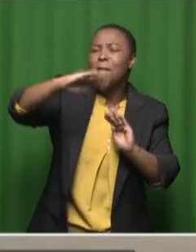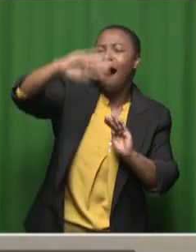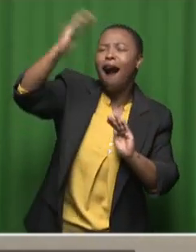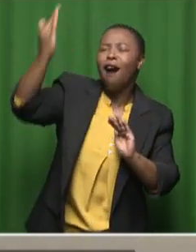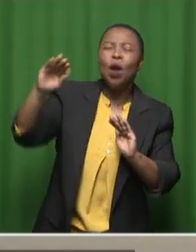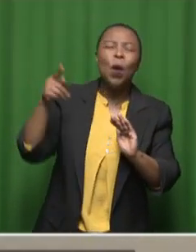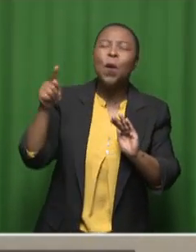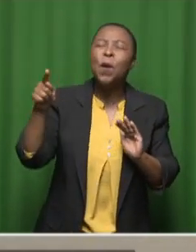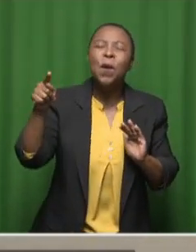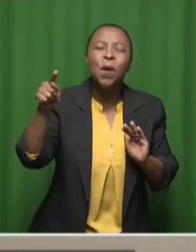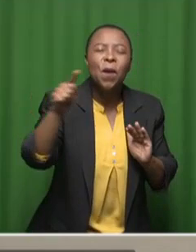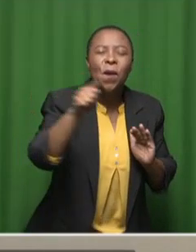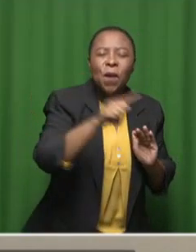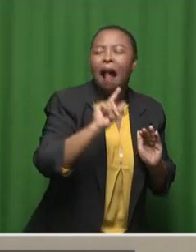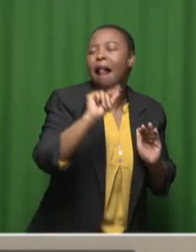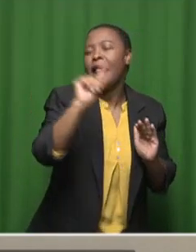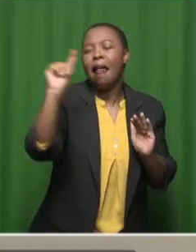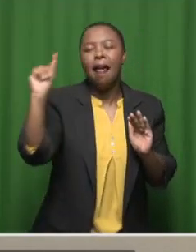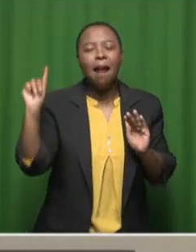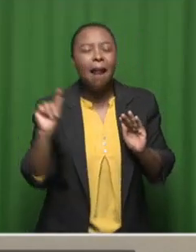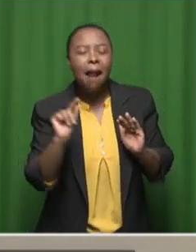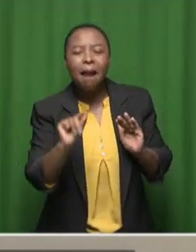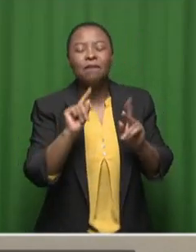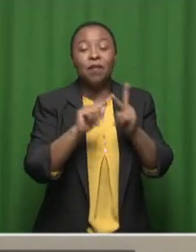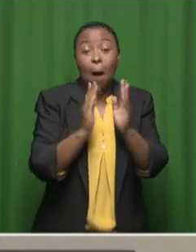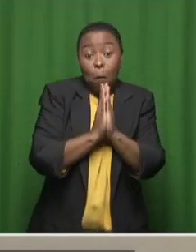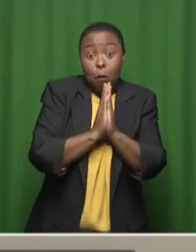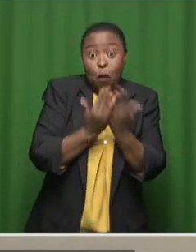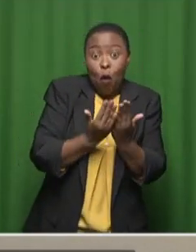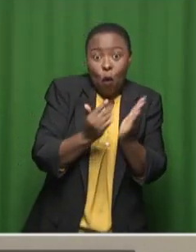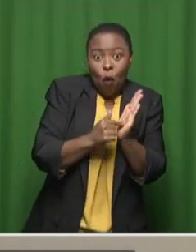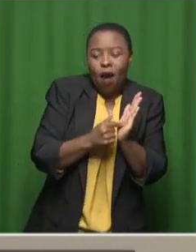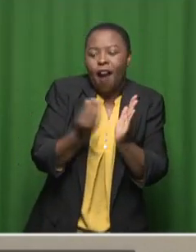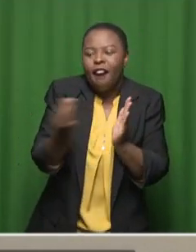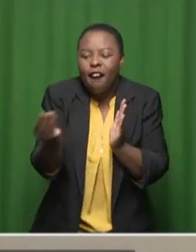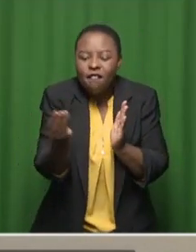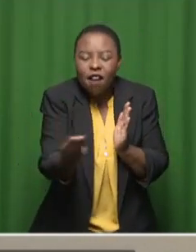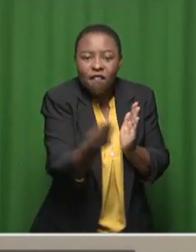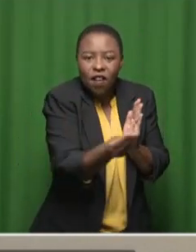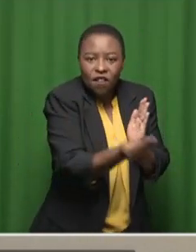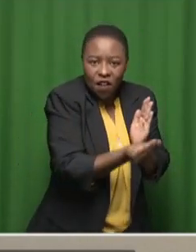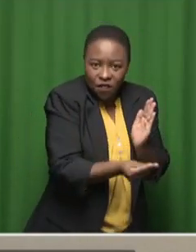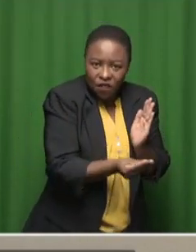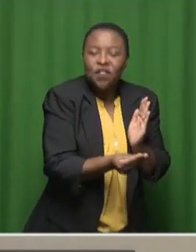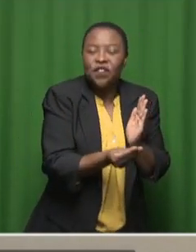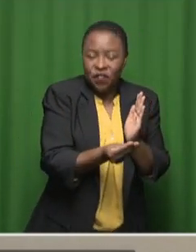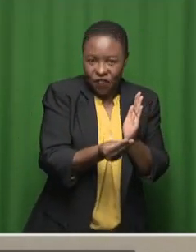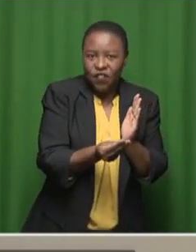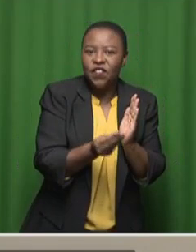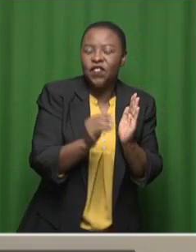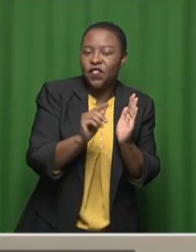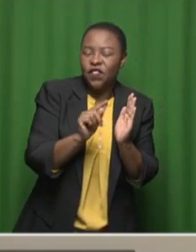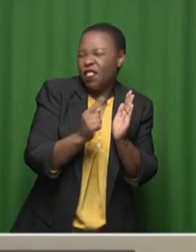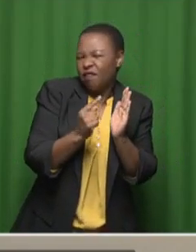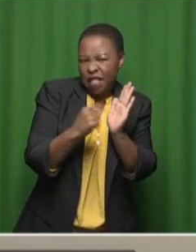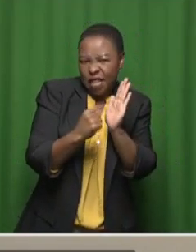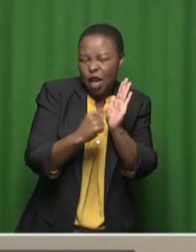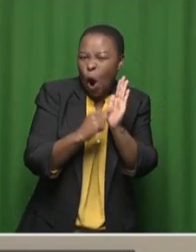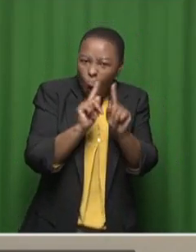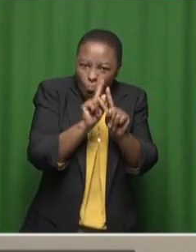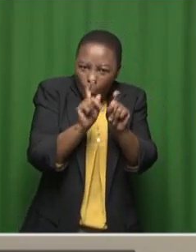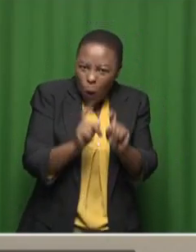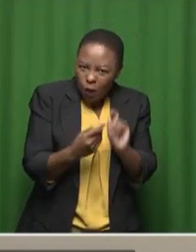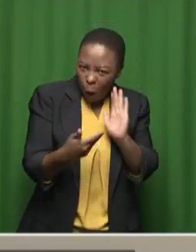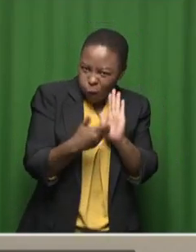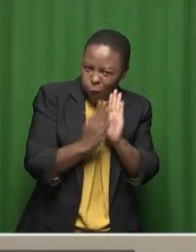handed a booklet with with some questions,